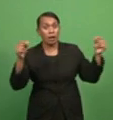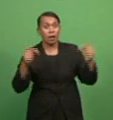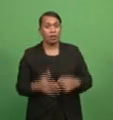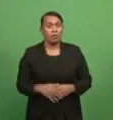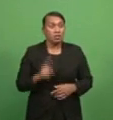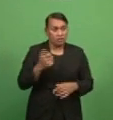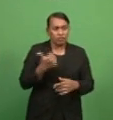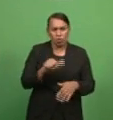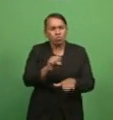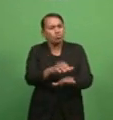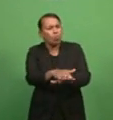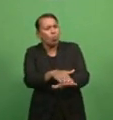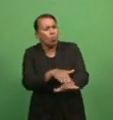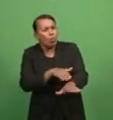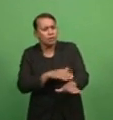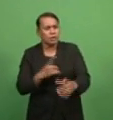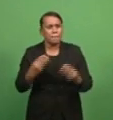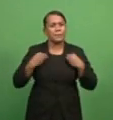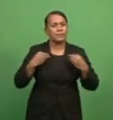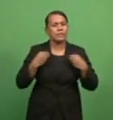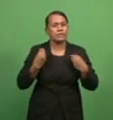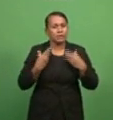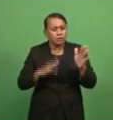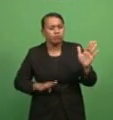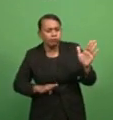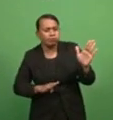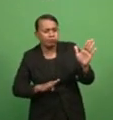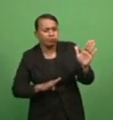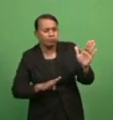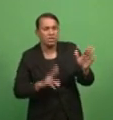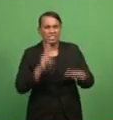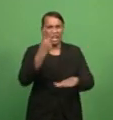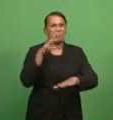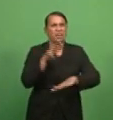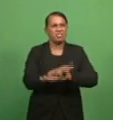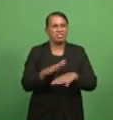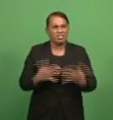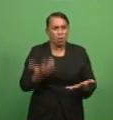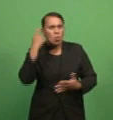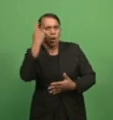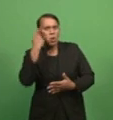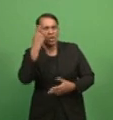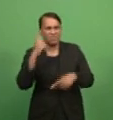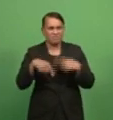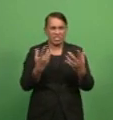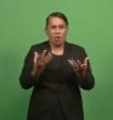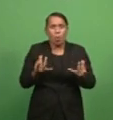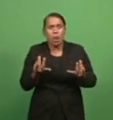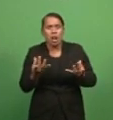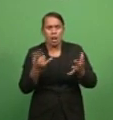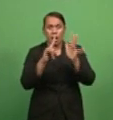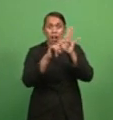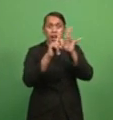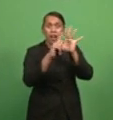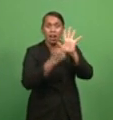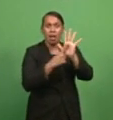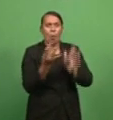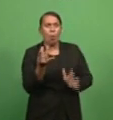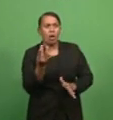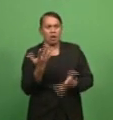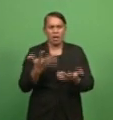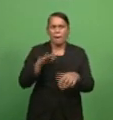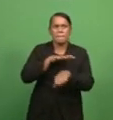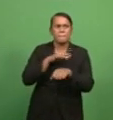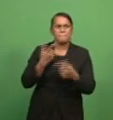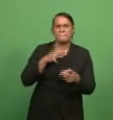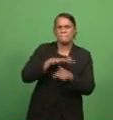second straight month. This was underscoring fears that slumping oil costs and soft consumption blamed on the pandemic may push the